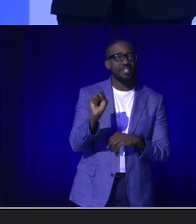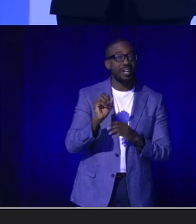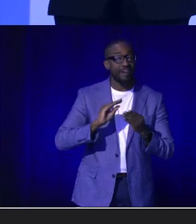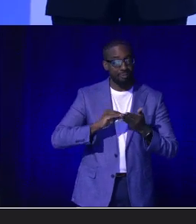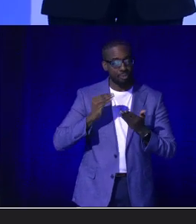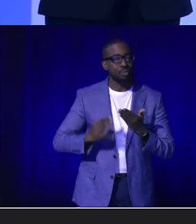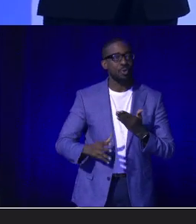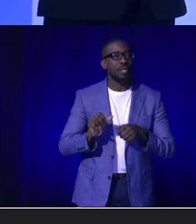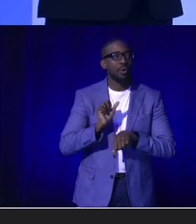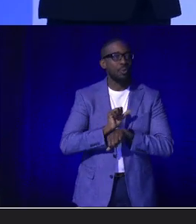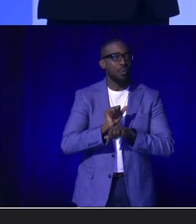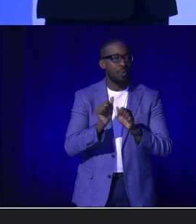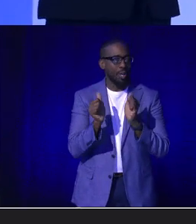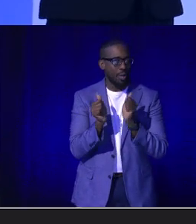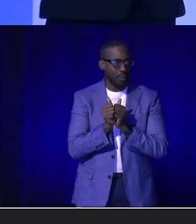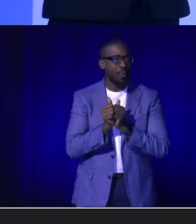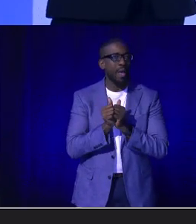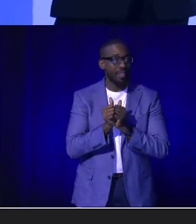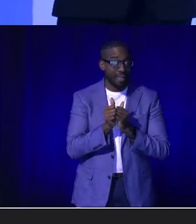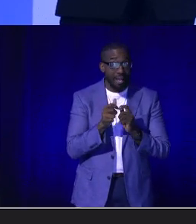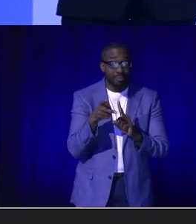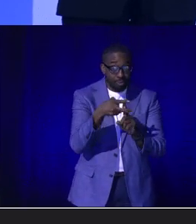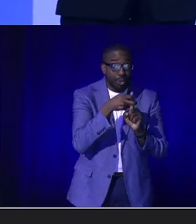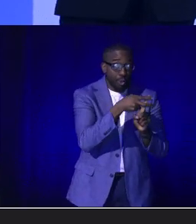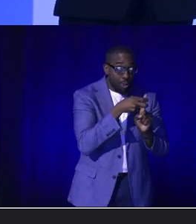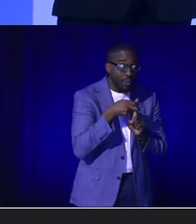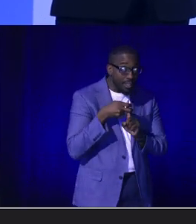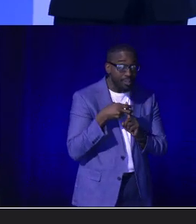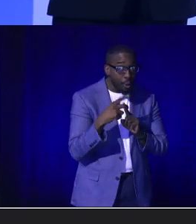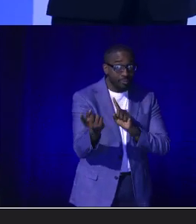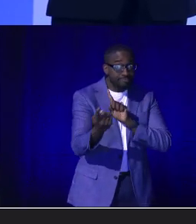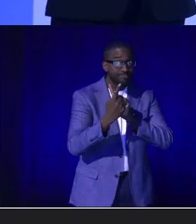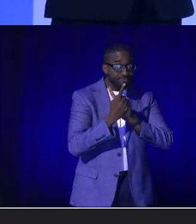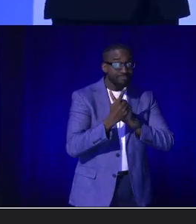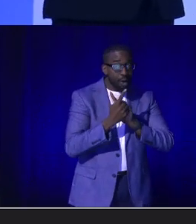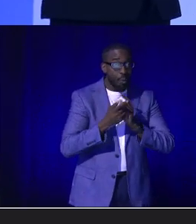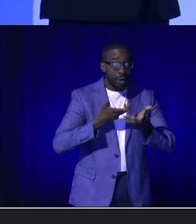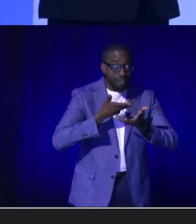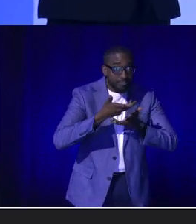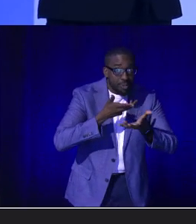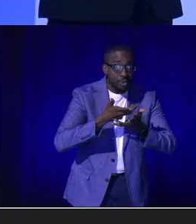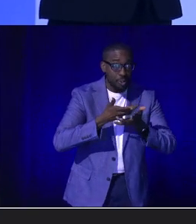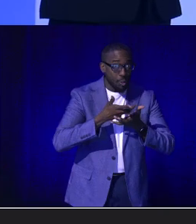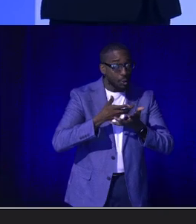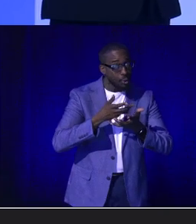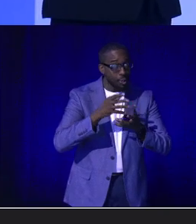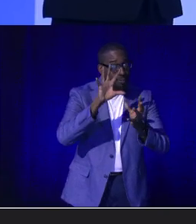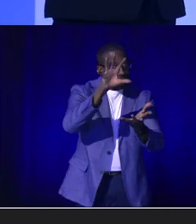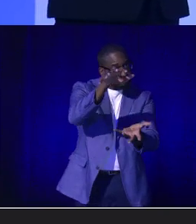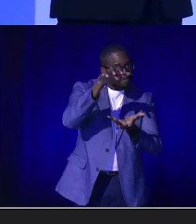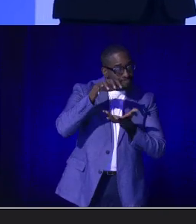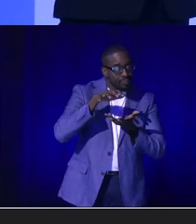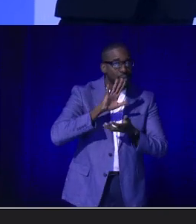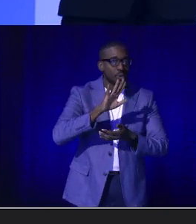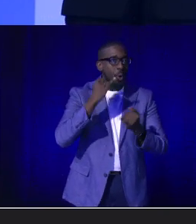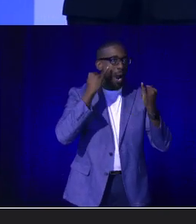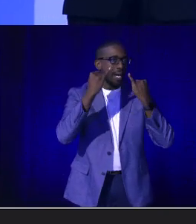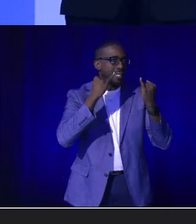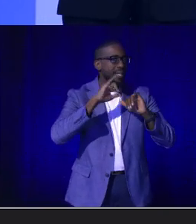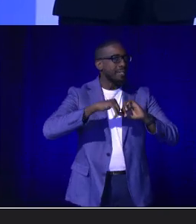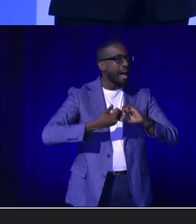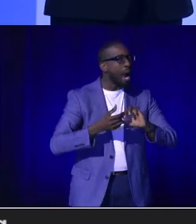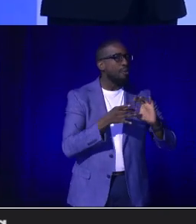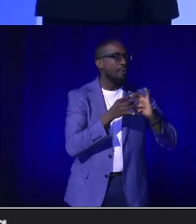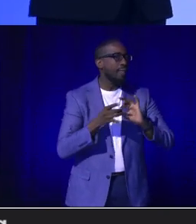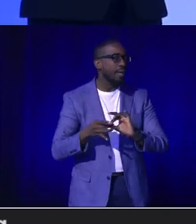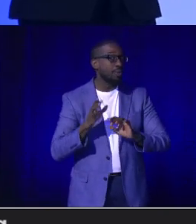actively recruiting. So I'd love to meet you and hear more about your ideas and how they relate to the future of batteries.